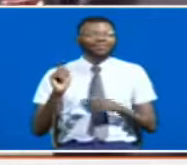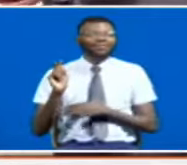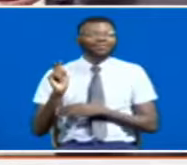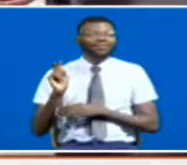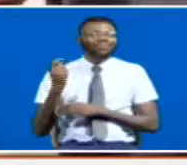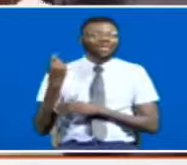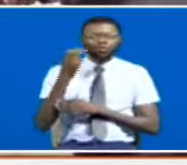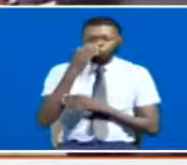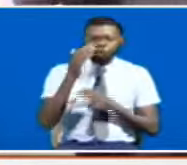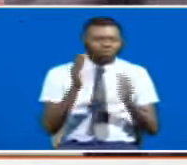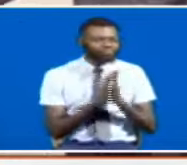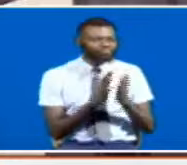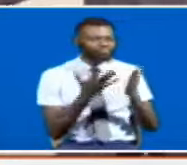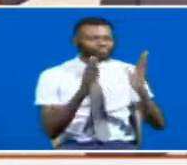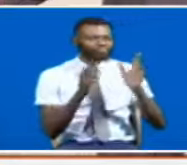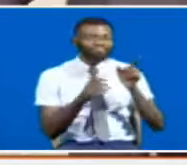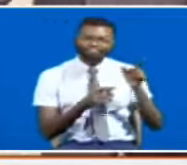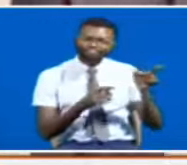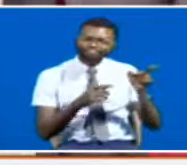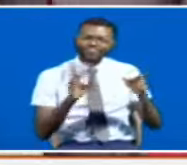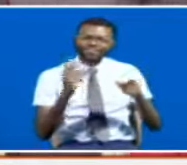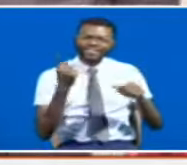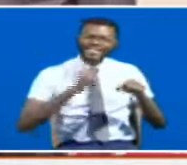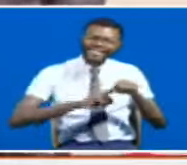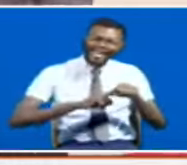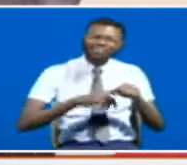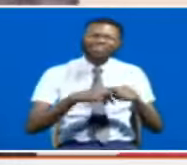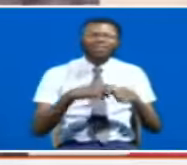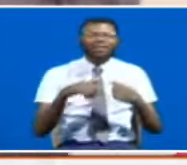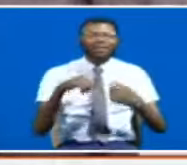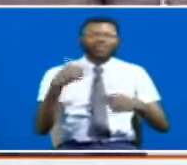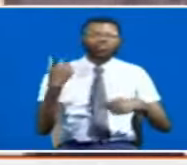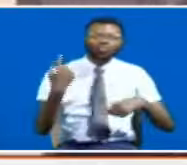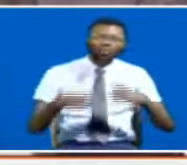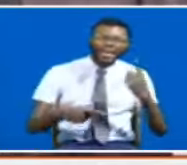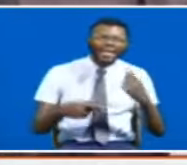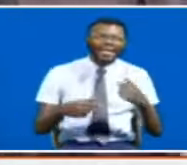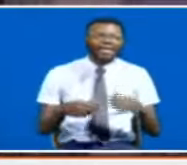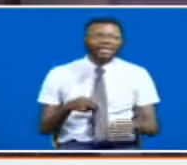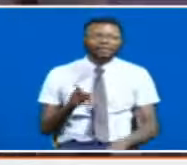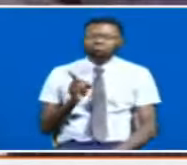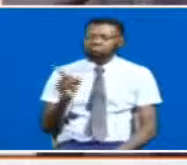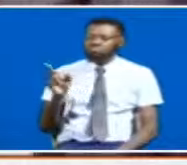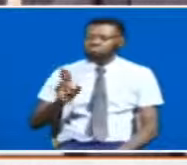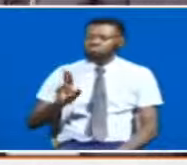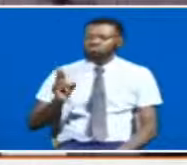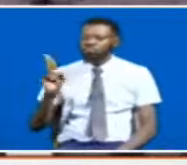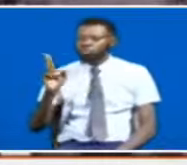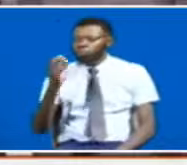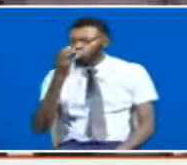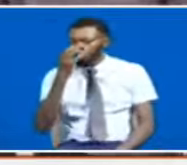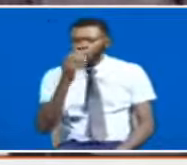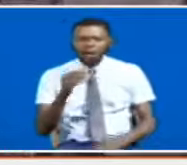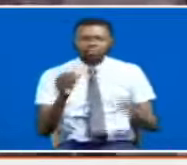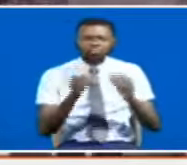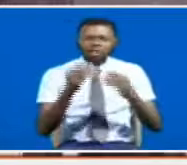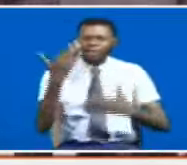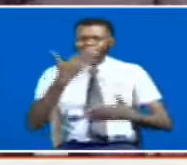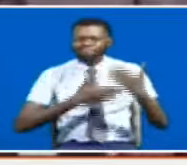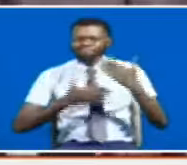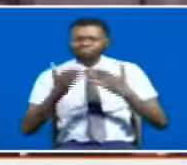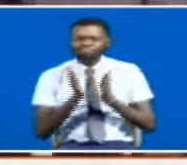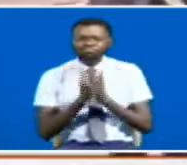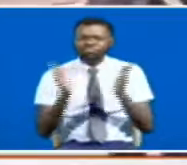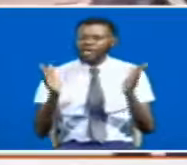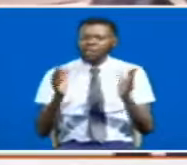the second term. President William Ruto and his predecessor have not met face-to-face frequently in public, with today being